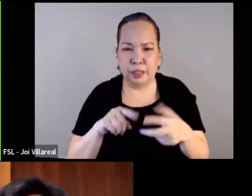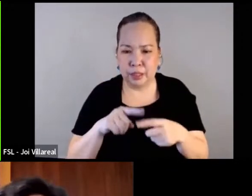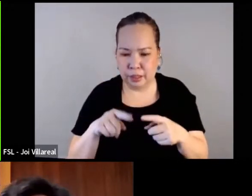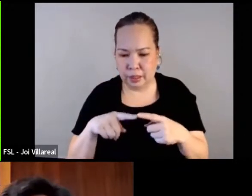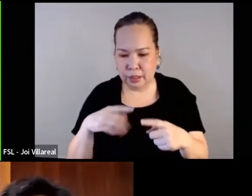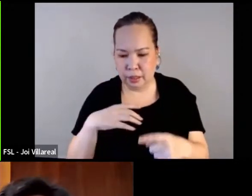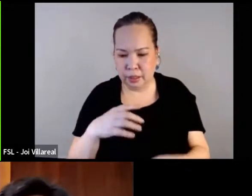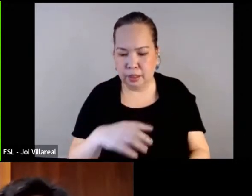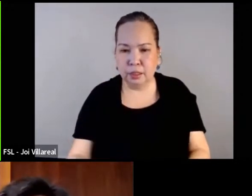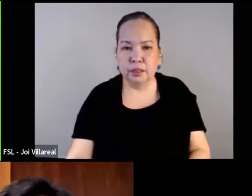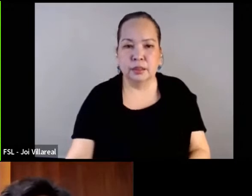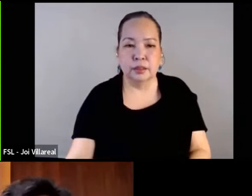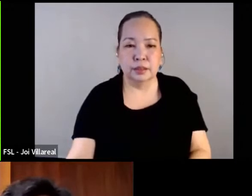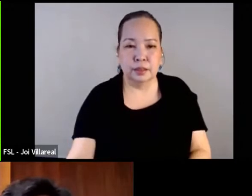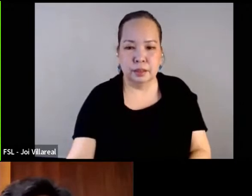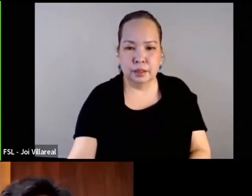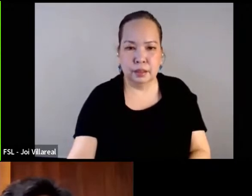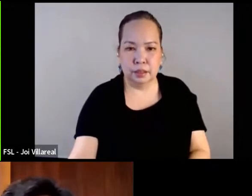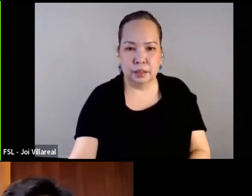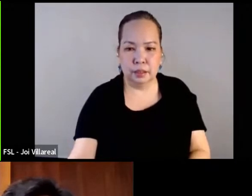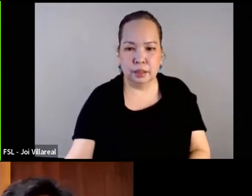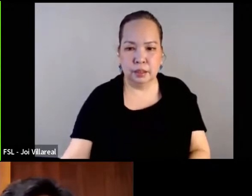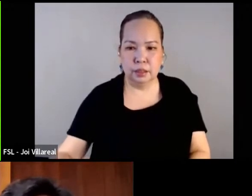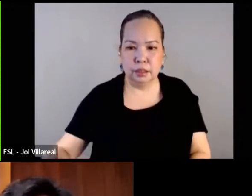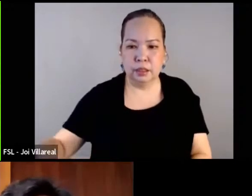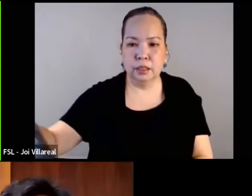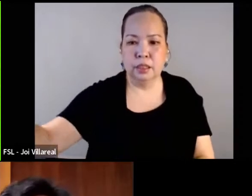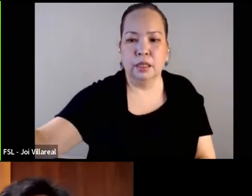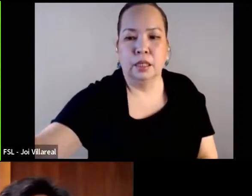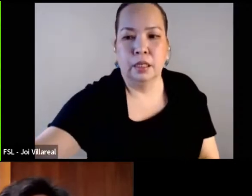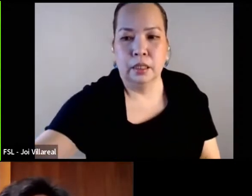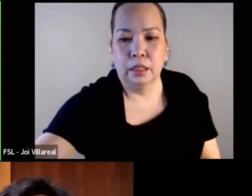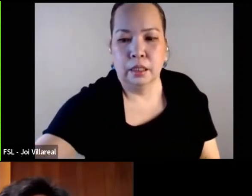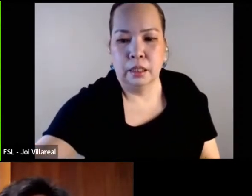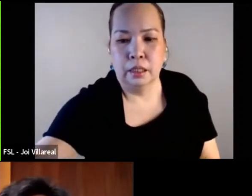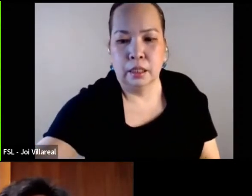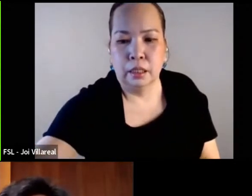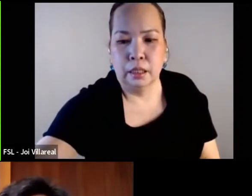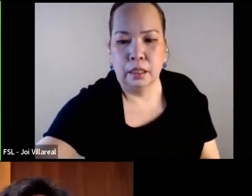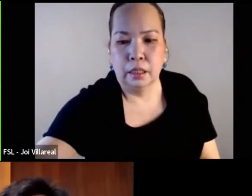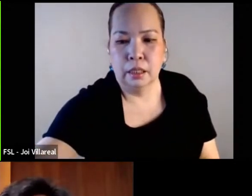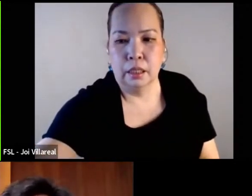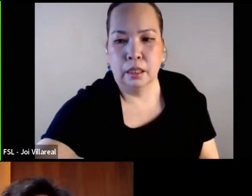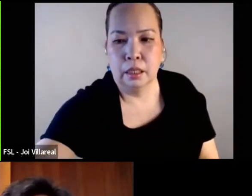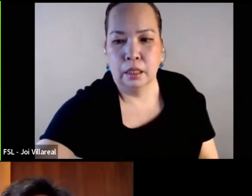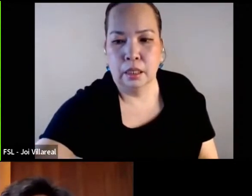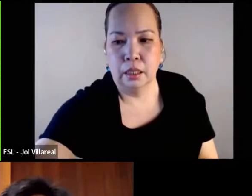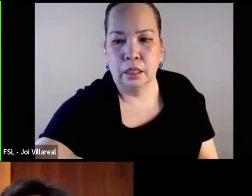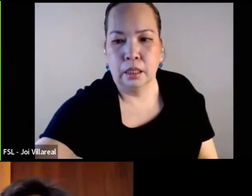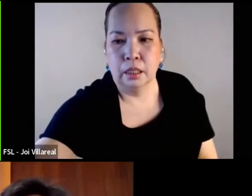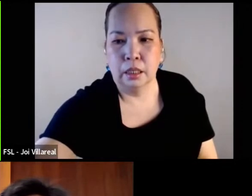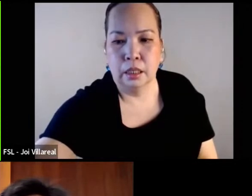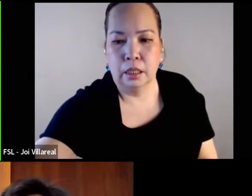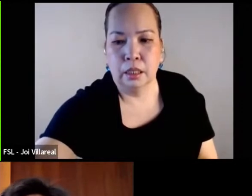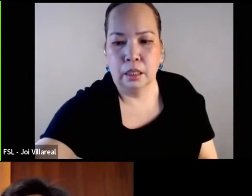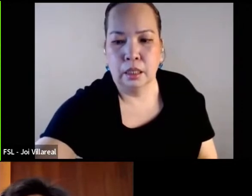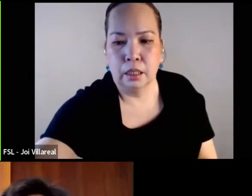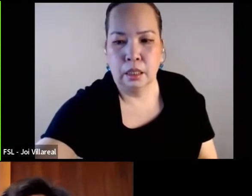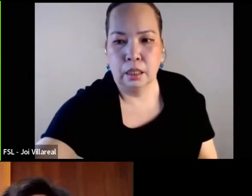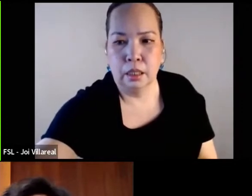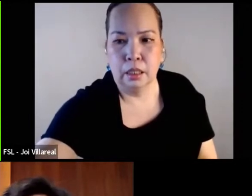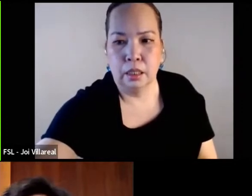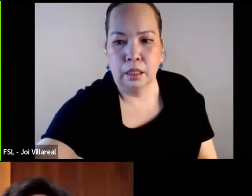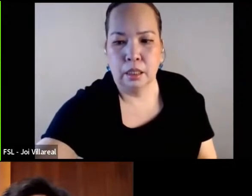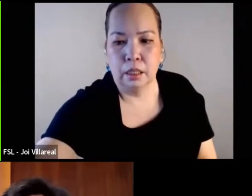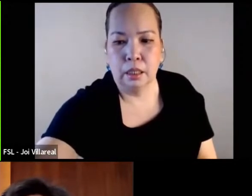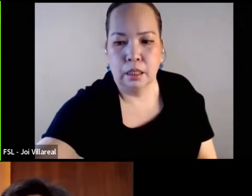Luisa Quaresma, and of course, Governor Congressman Bambi Emano. Yes, Honorable June